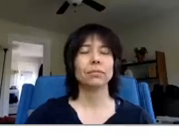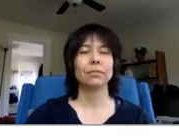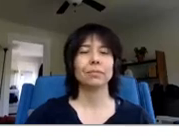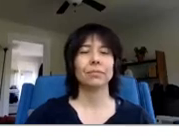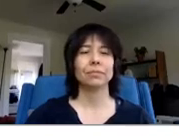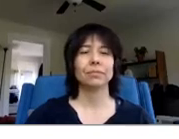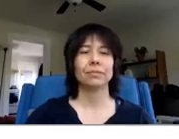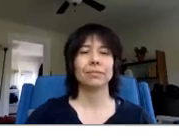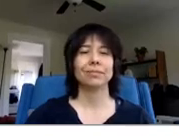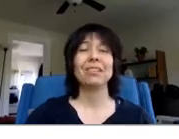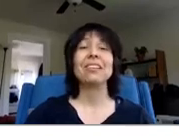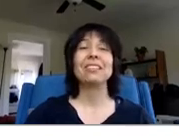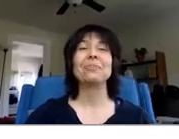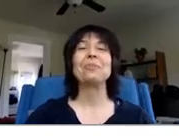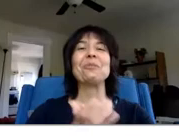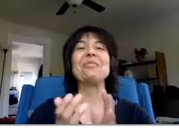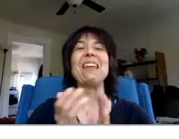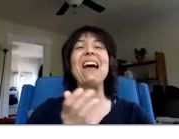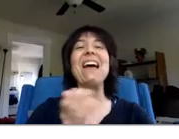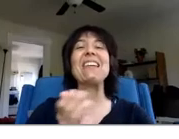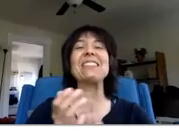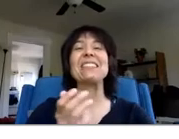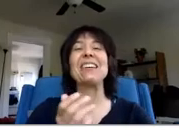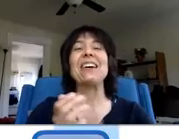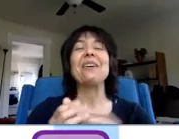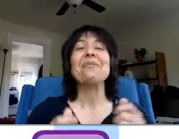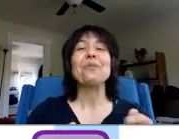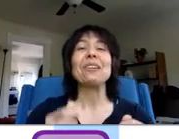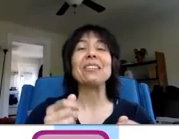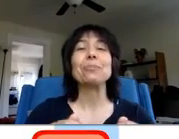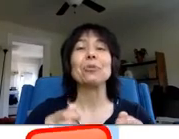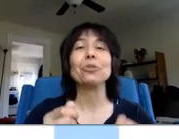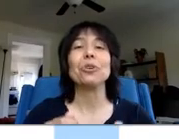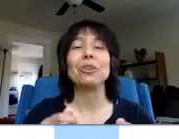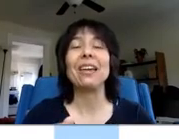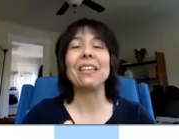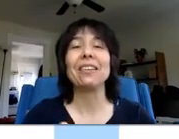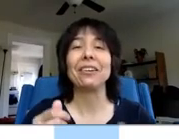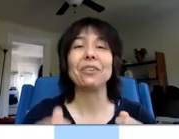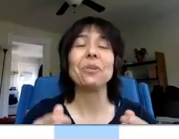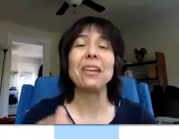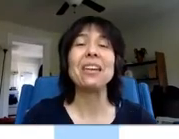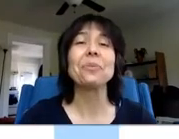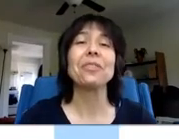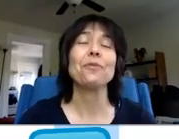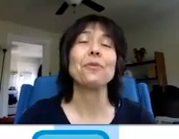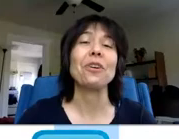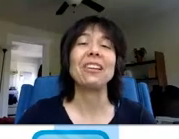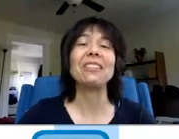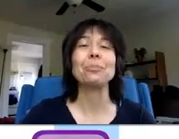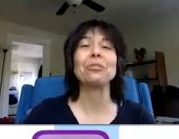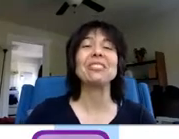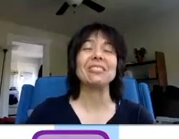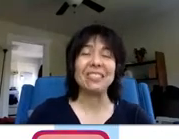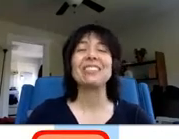Juice? A spoon, yes! A fork and spoon go together. You eat with a fork